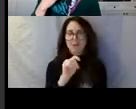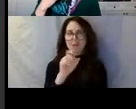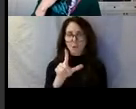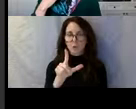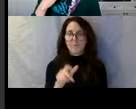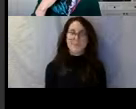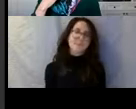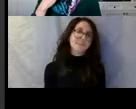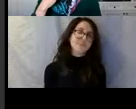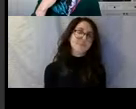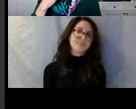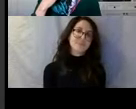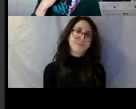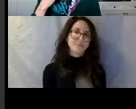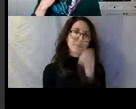it.